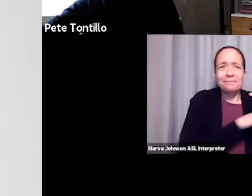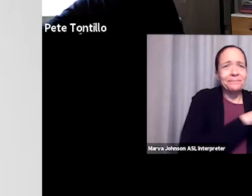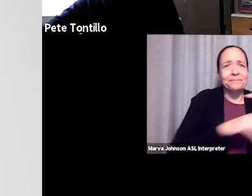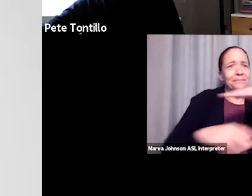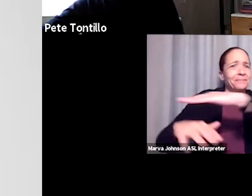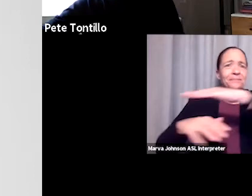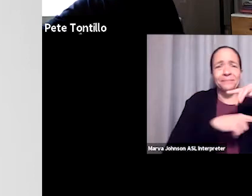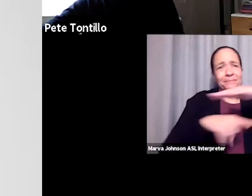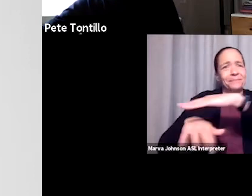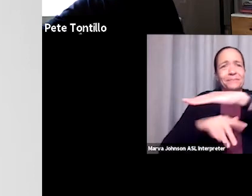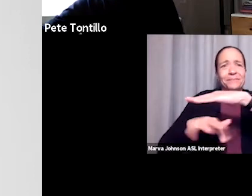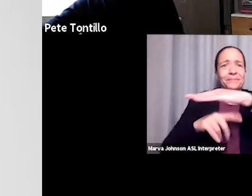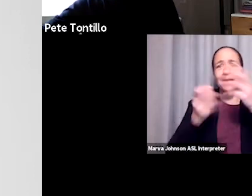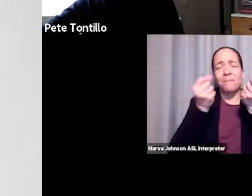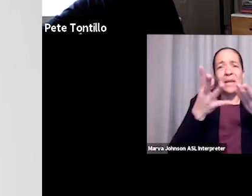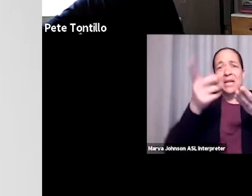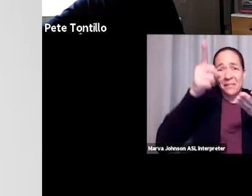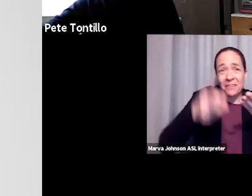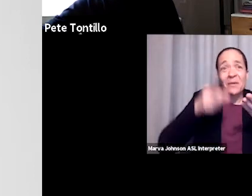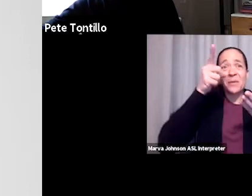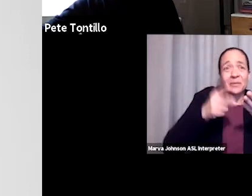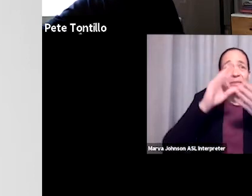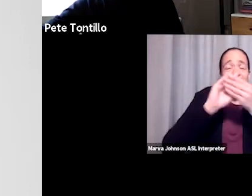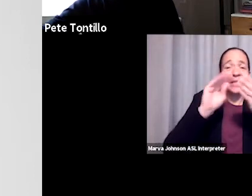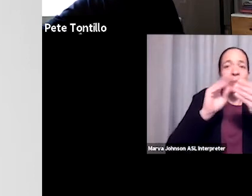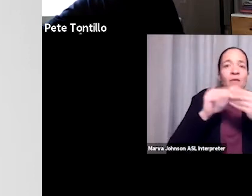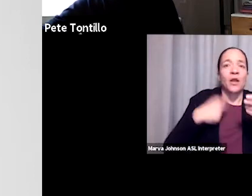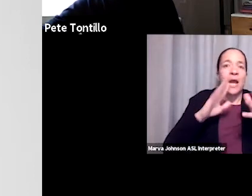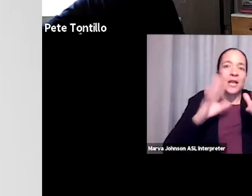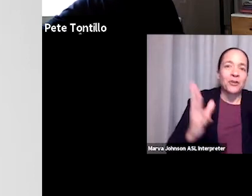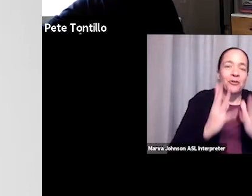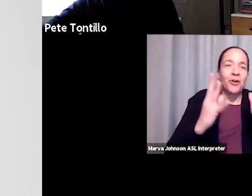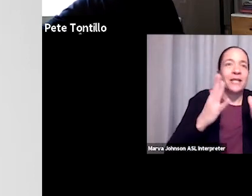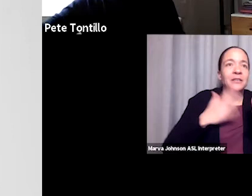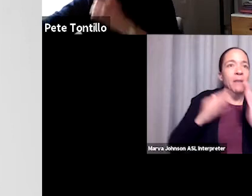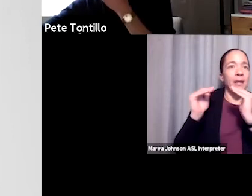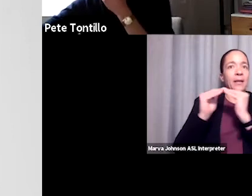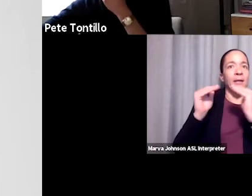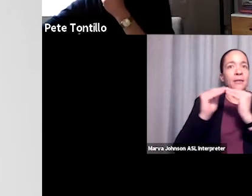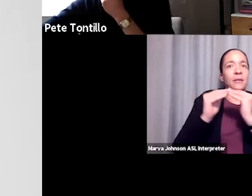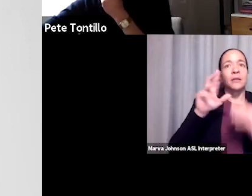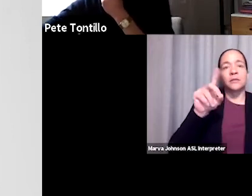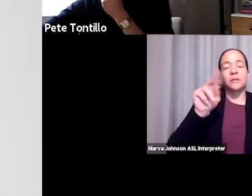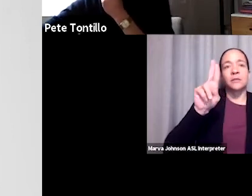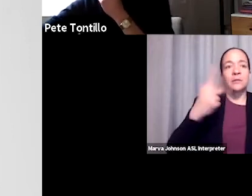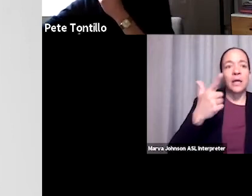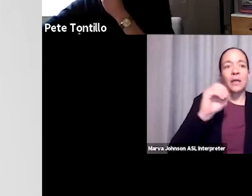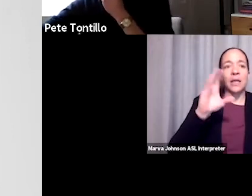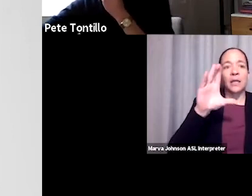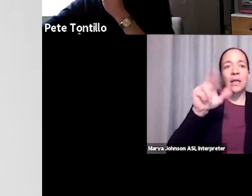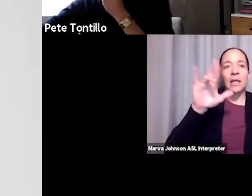narratives. I would encourage my colleagues, Carrie and Doug, to call out any as well that are interesting.